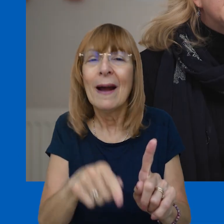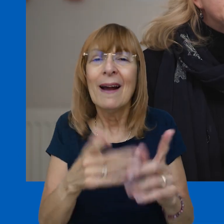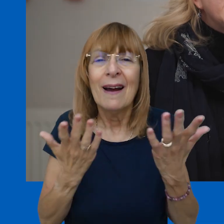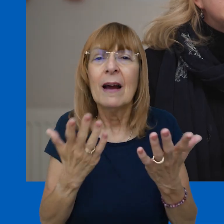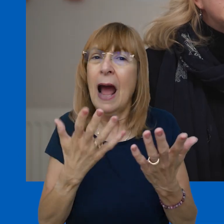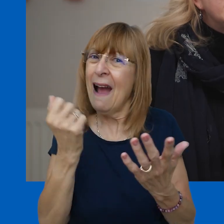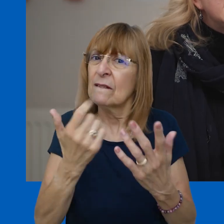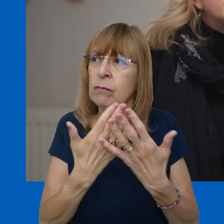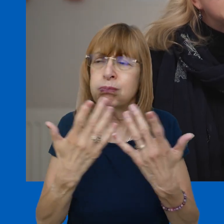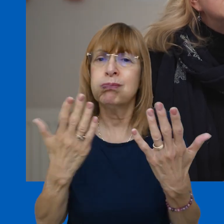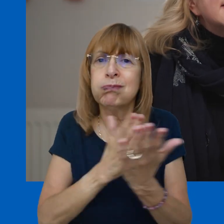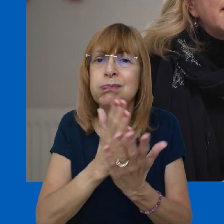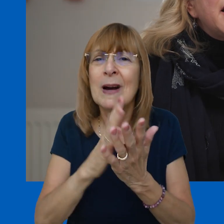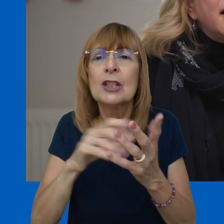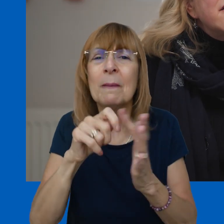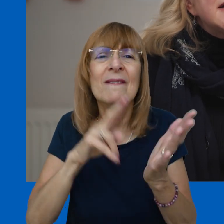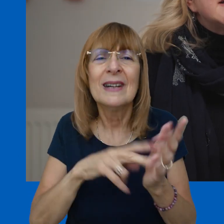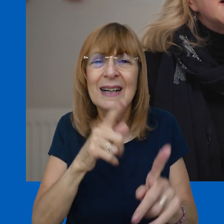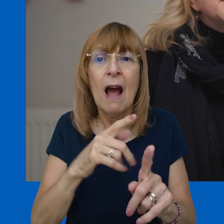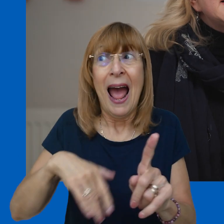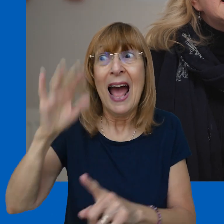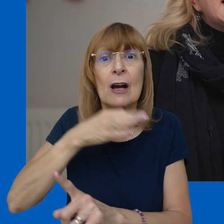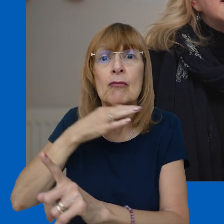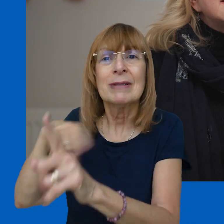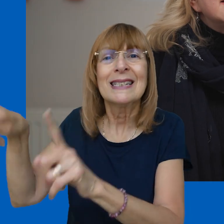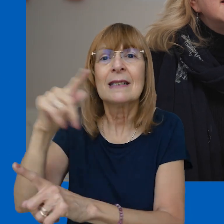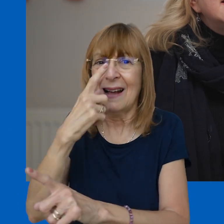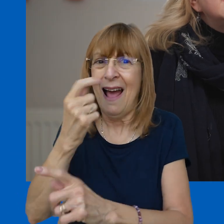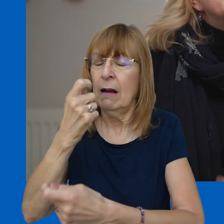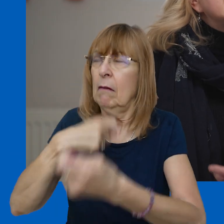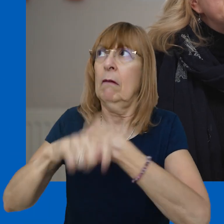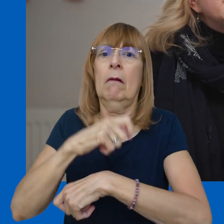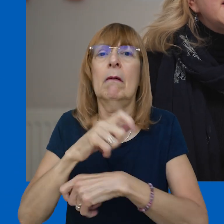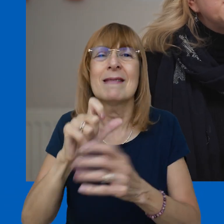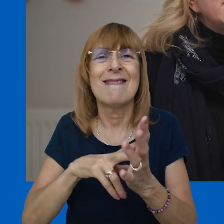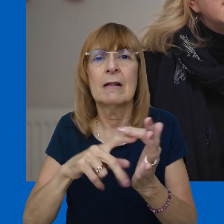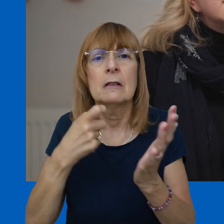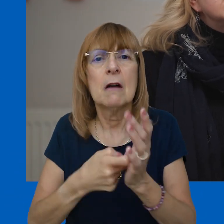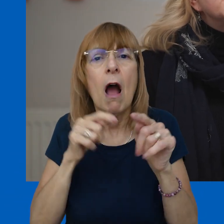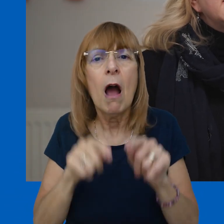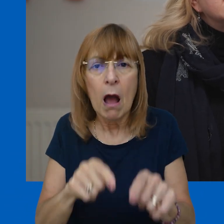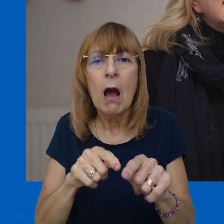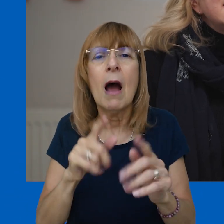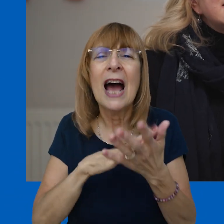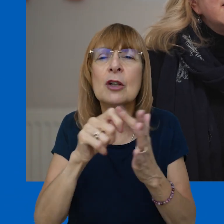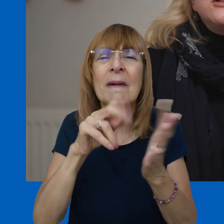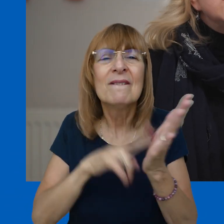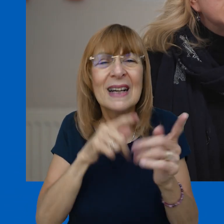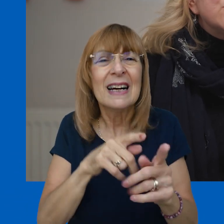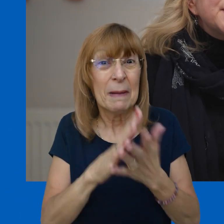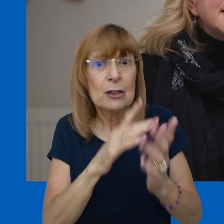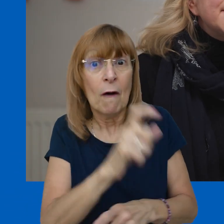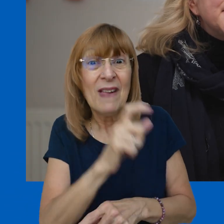many types of HPV, but only some high-risk types can lead to cancer. And the types of HPV that cause cervical cancer